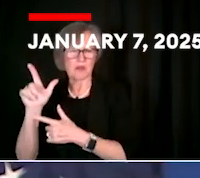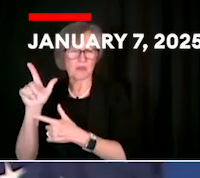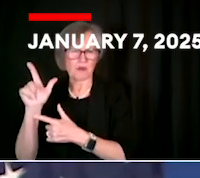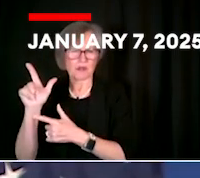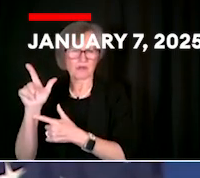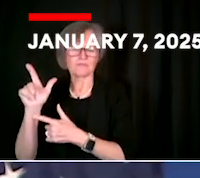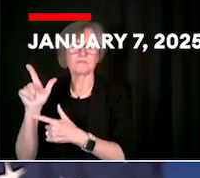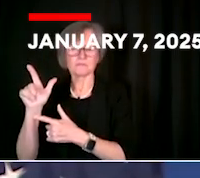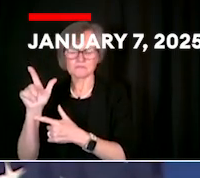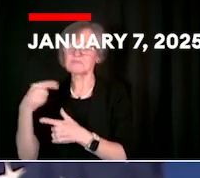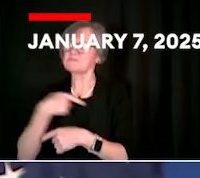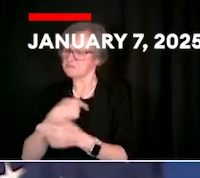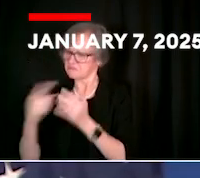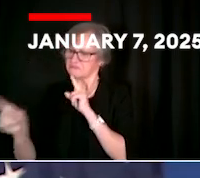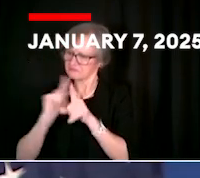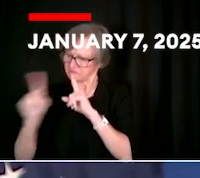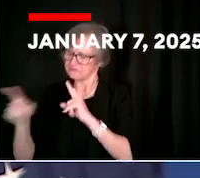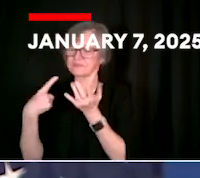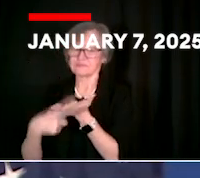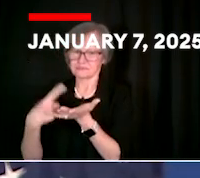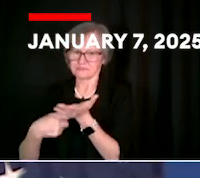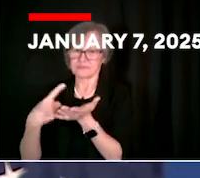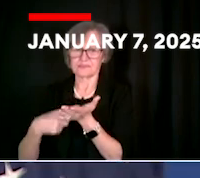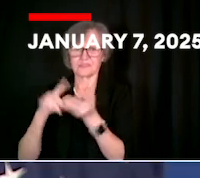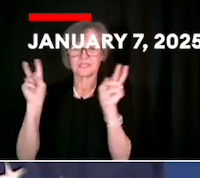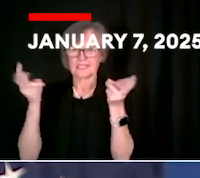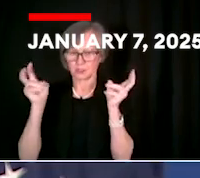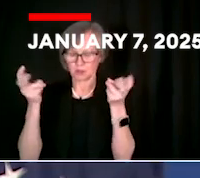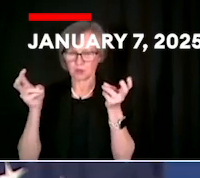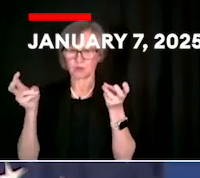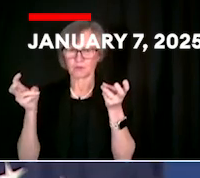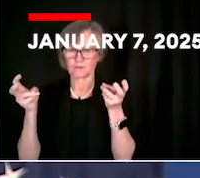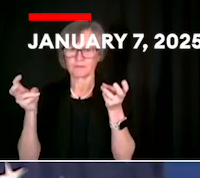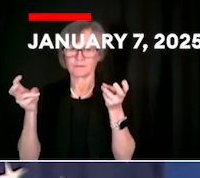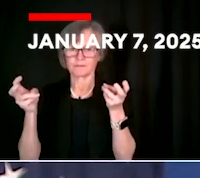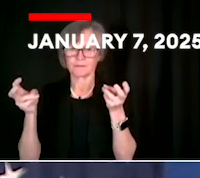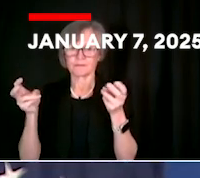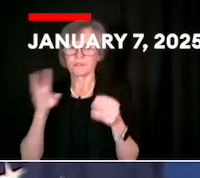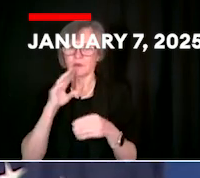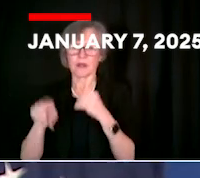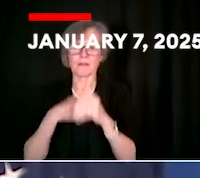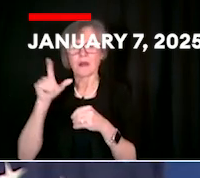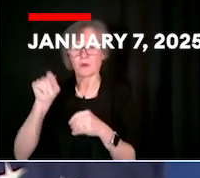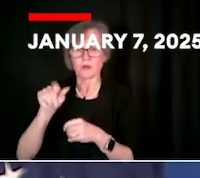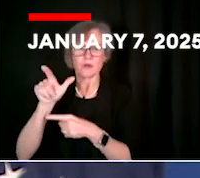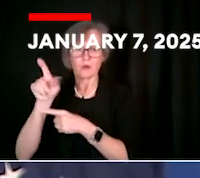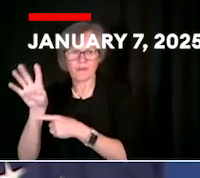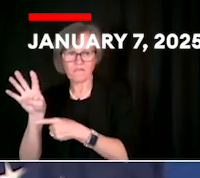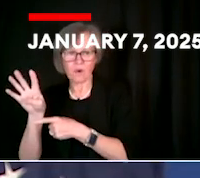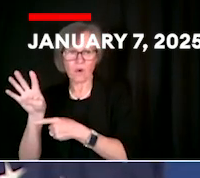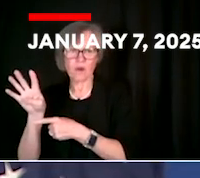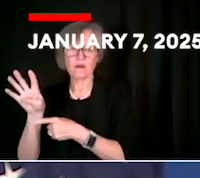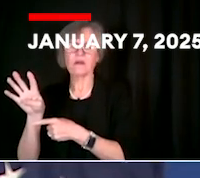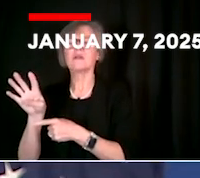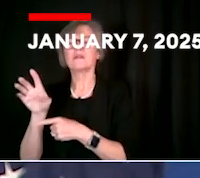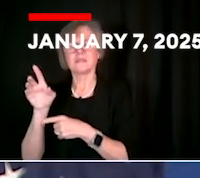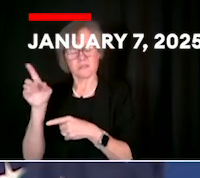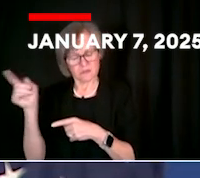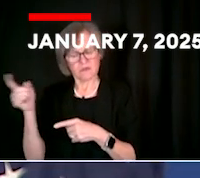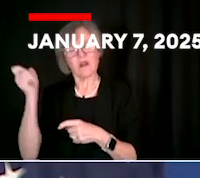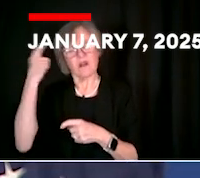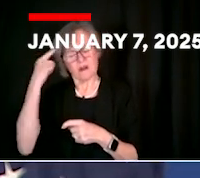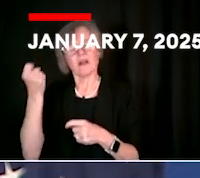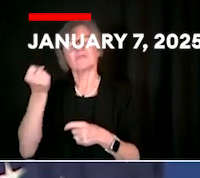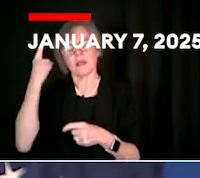were talking about this issue. We talked about it in 2024. So she's always understood we had to do